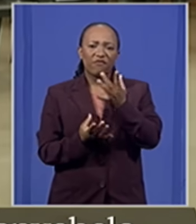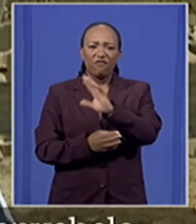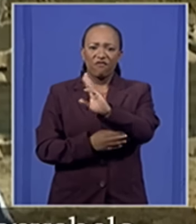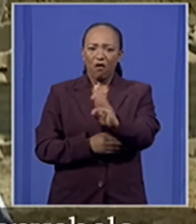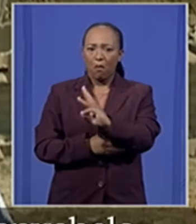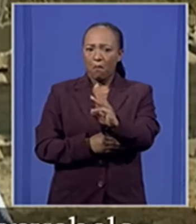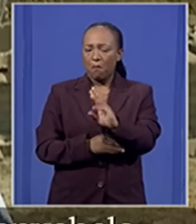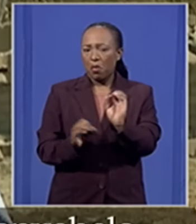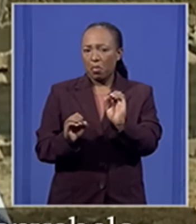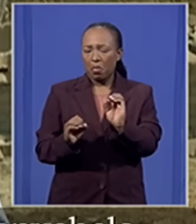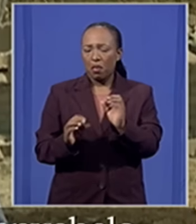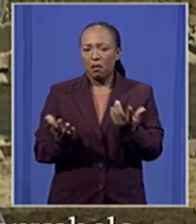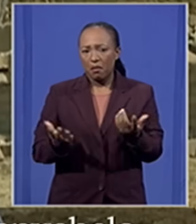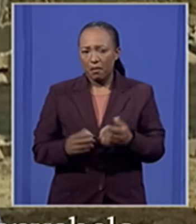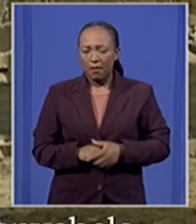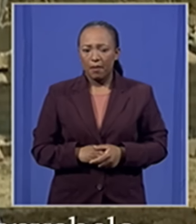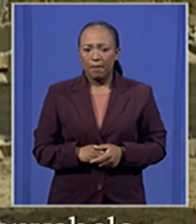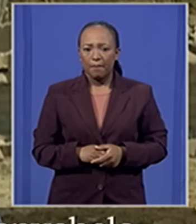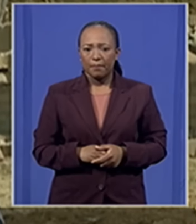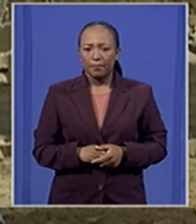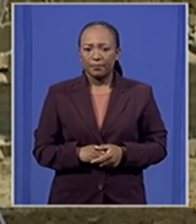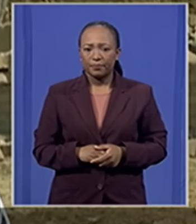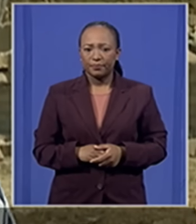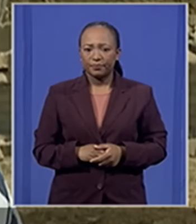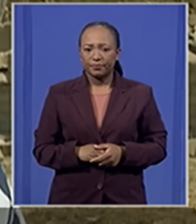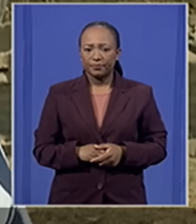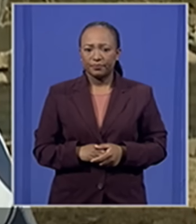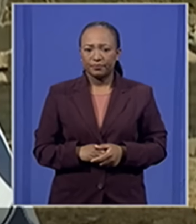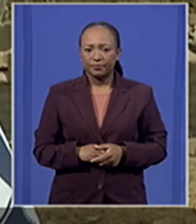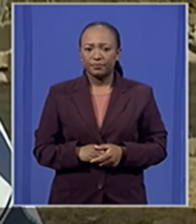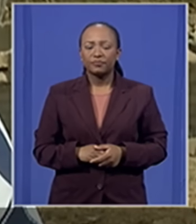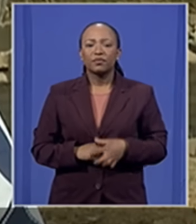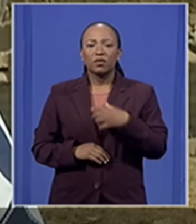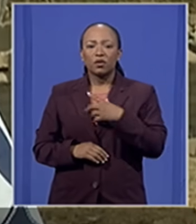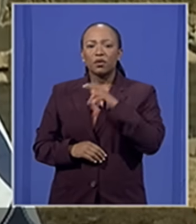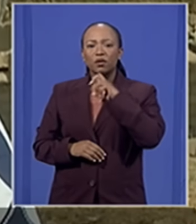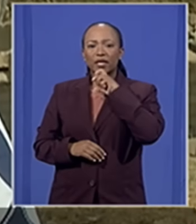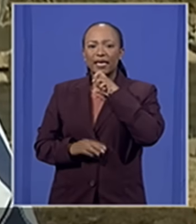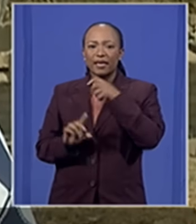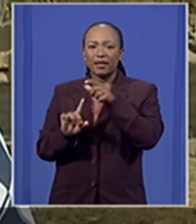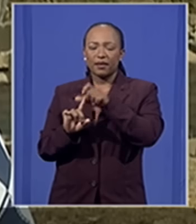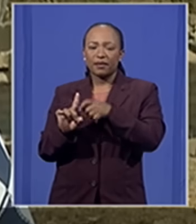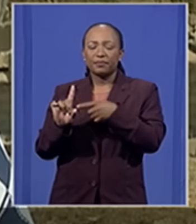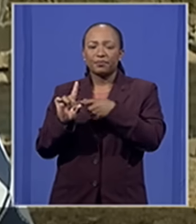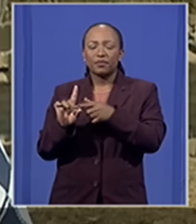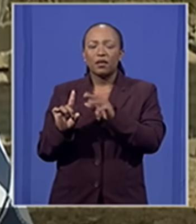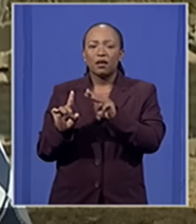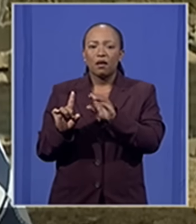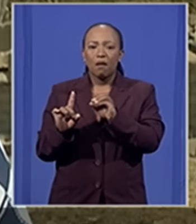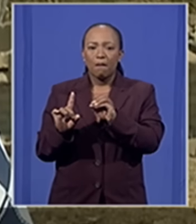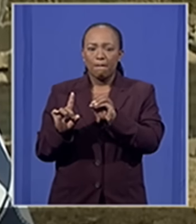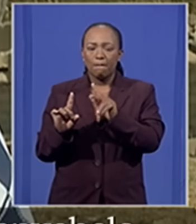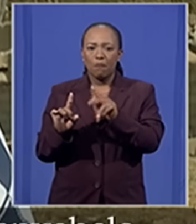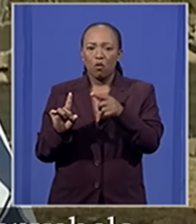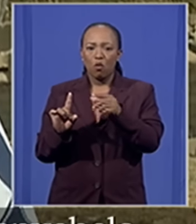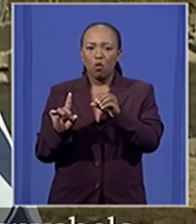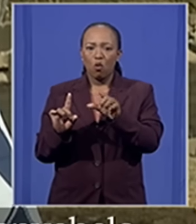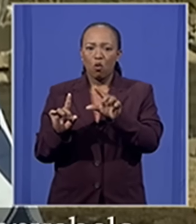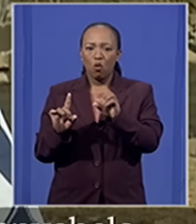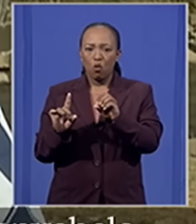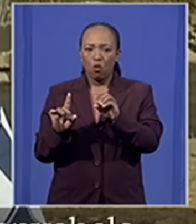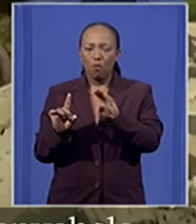thuba. Re lebeletše to our king Mogolobotho to make sure gore rena as